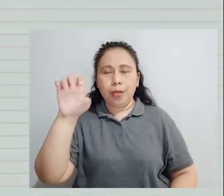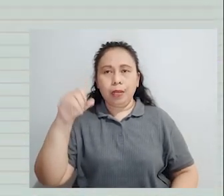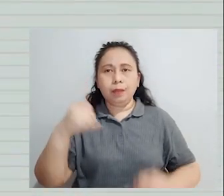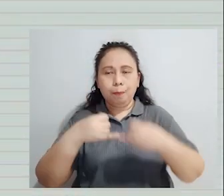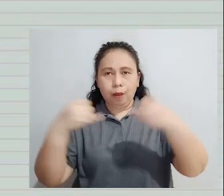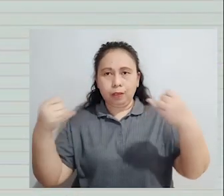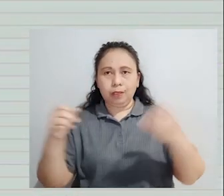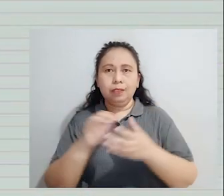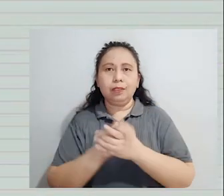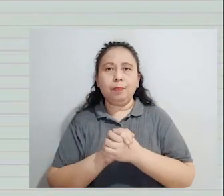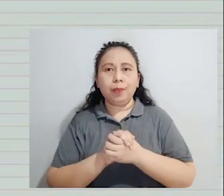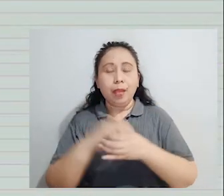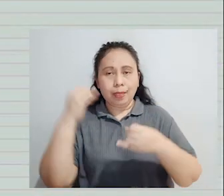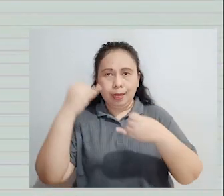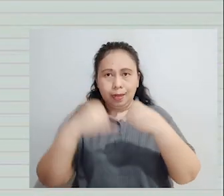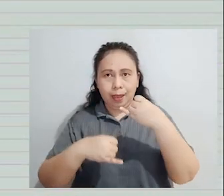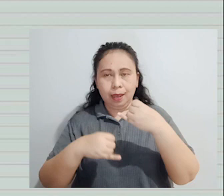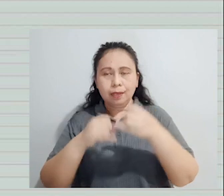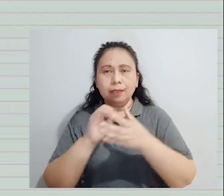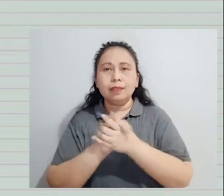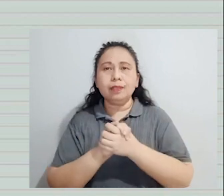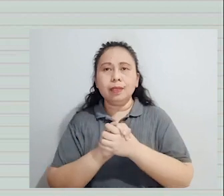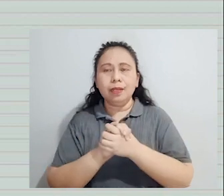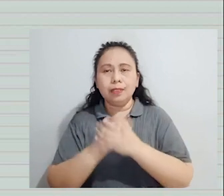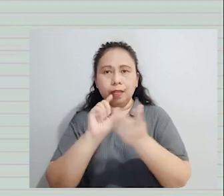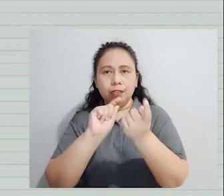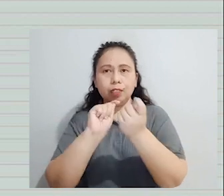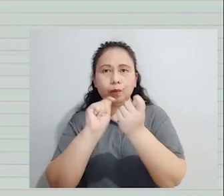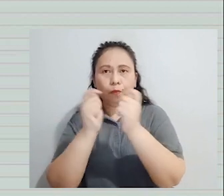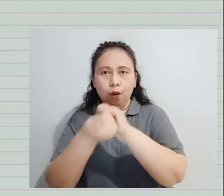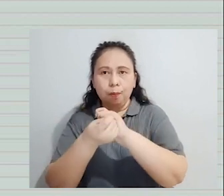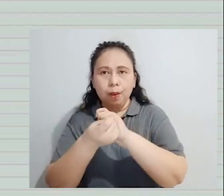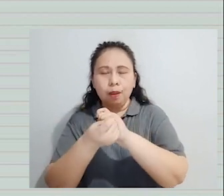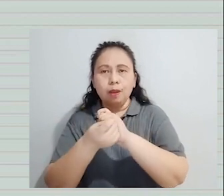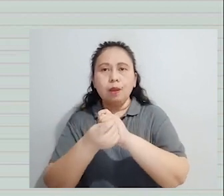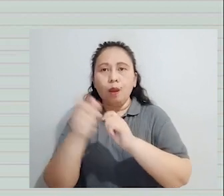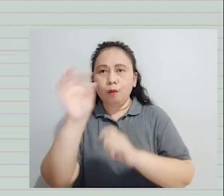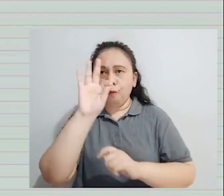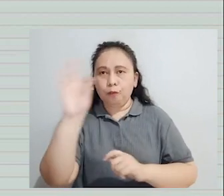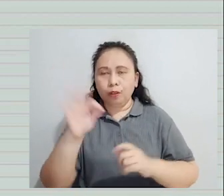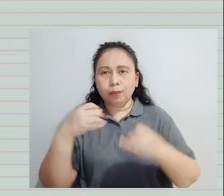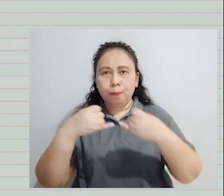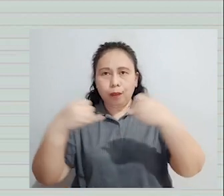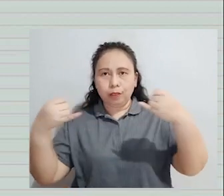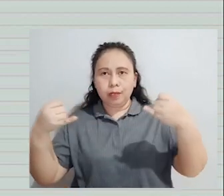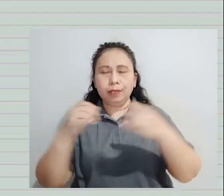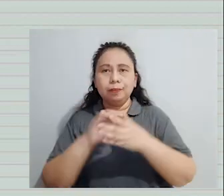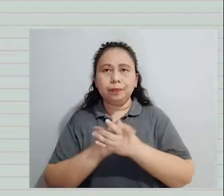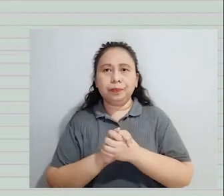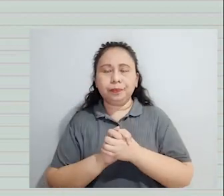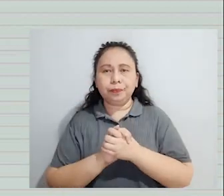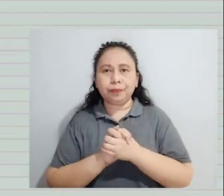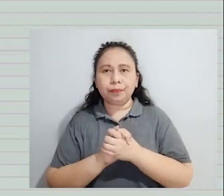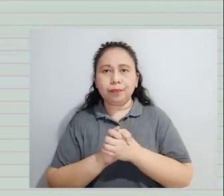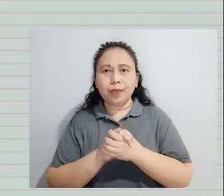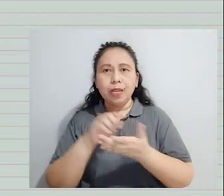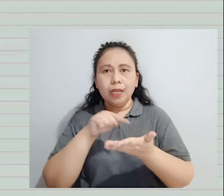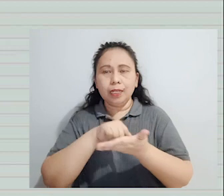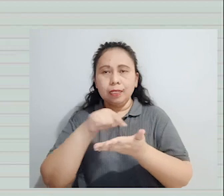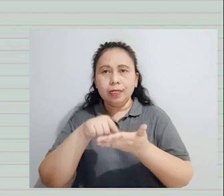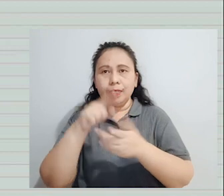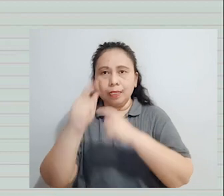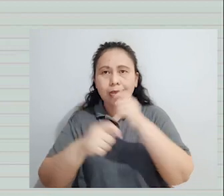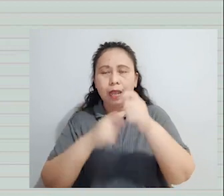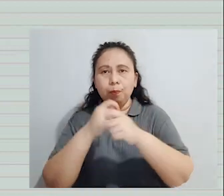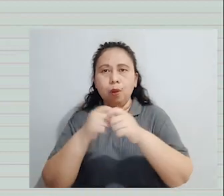The last among the three types of plate boundaries is the transform fault boundary. In this type of